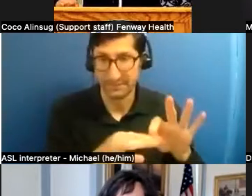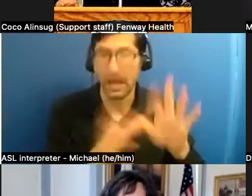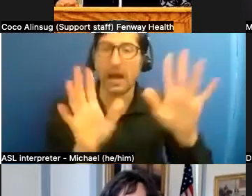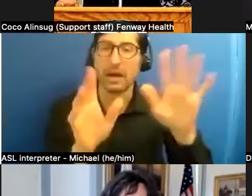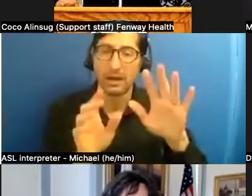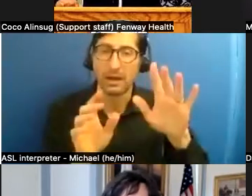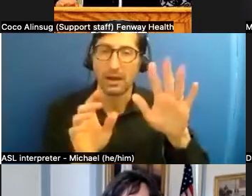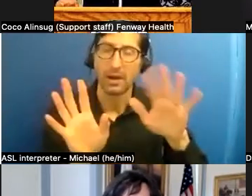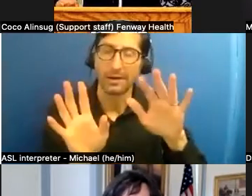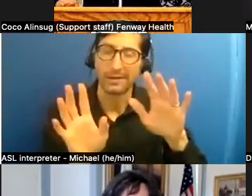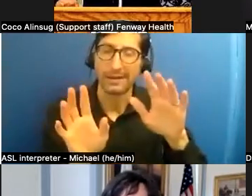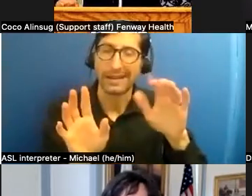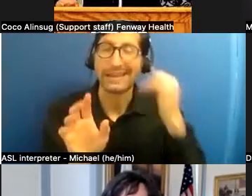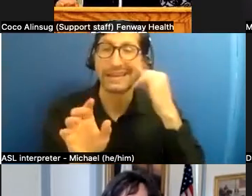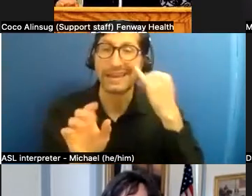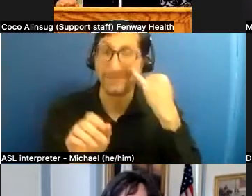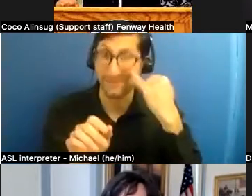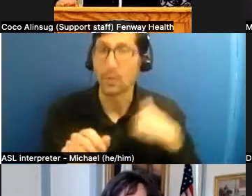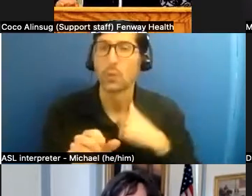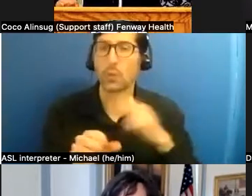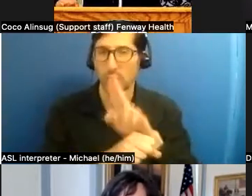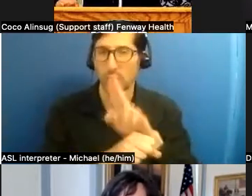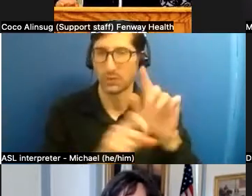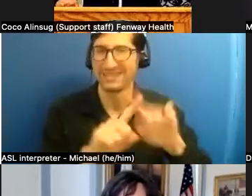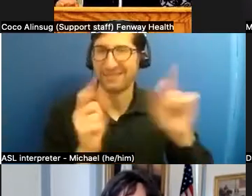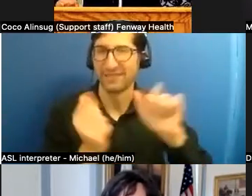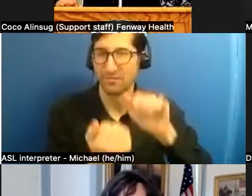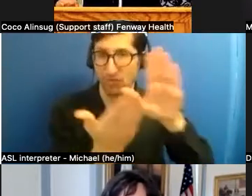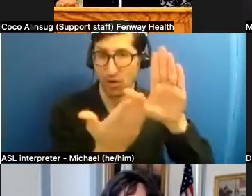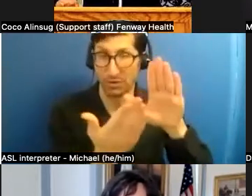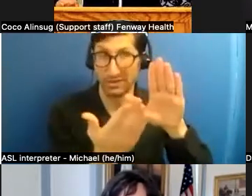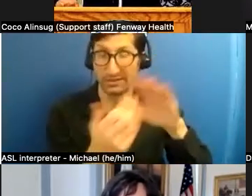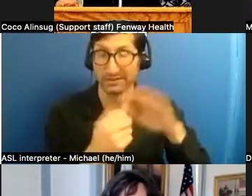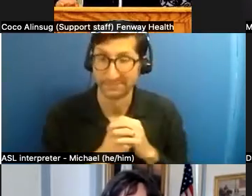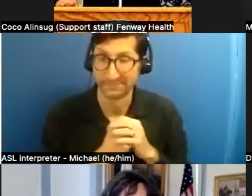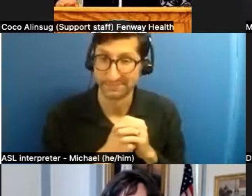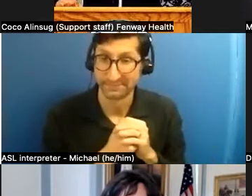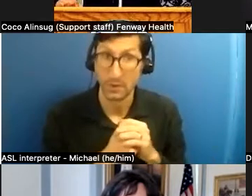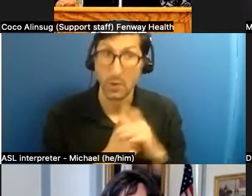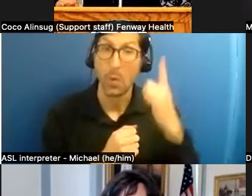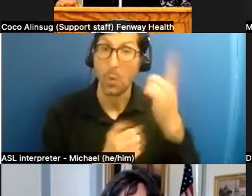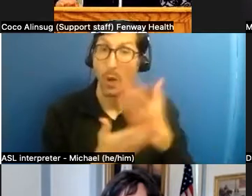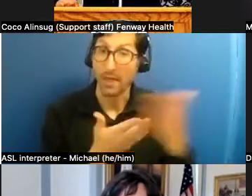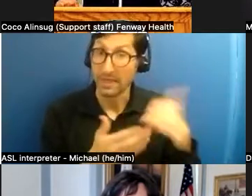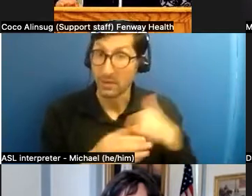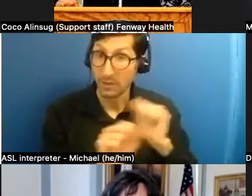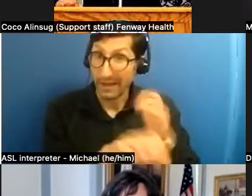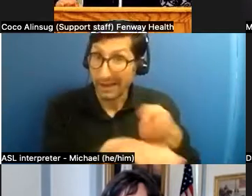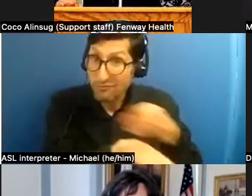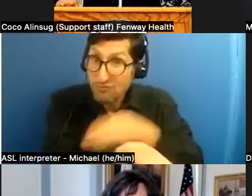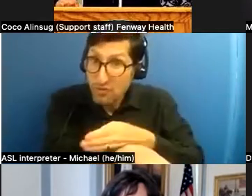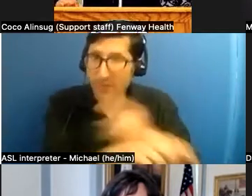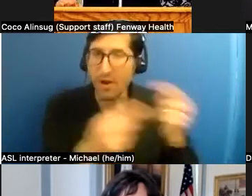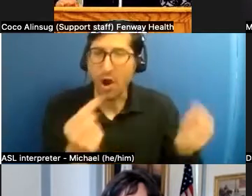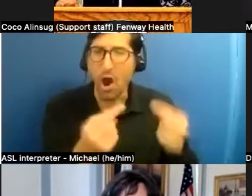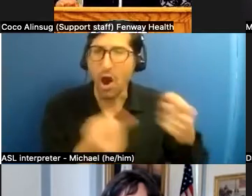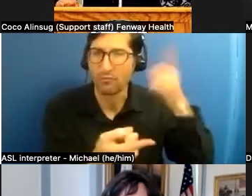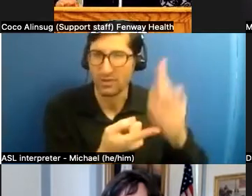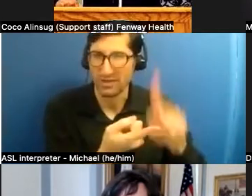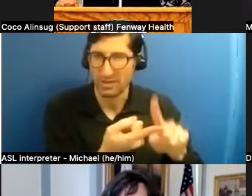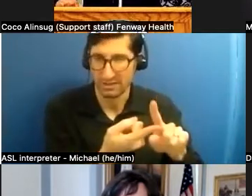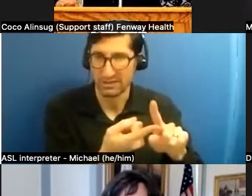by a different approach, specifically harm reduction, which offers an alternate